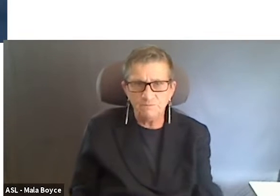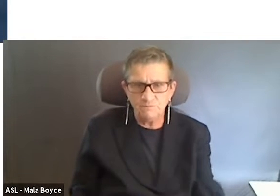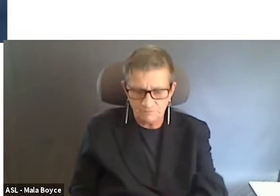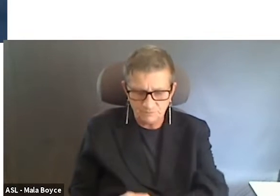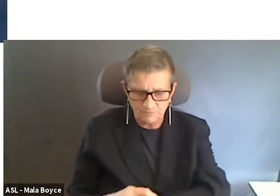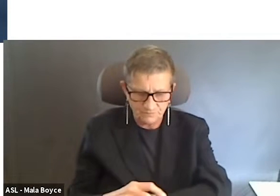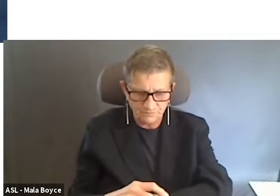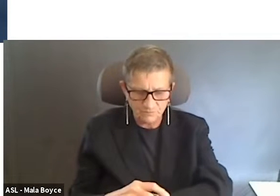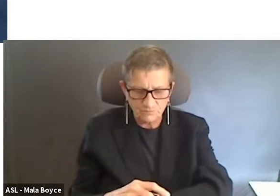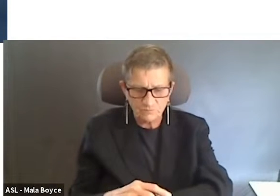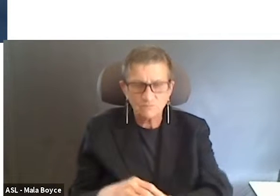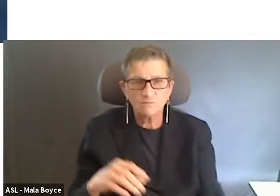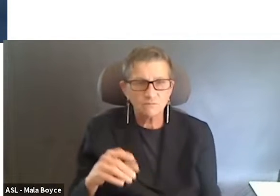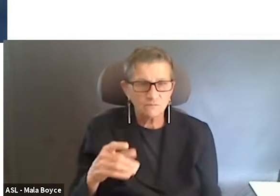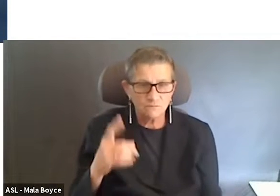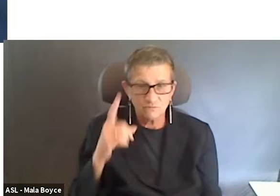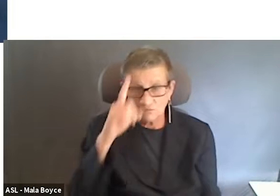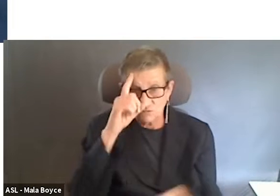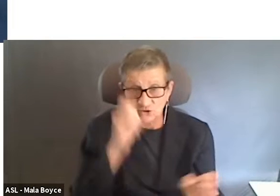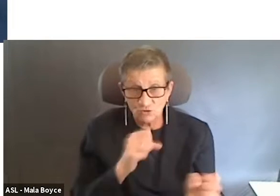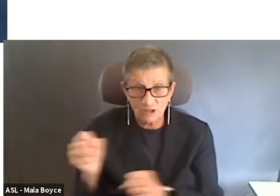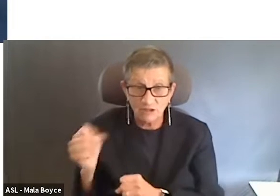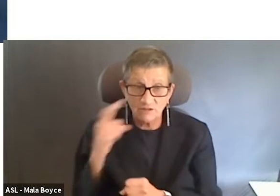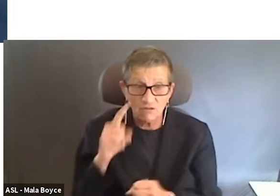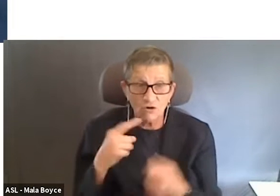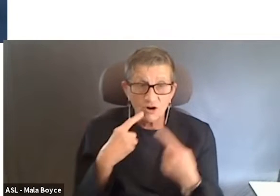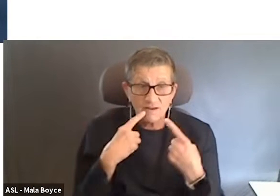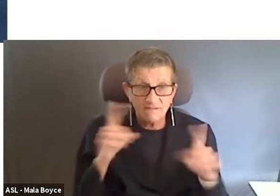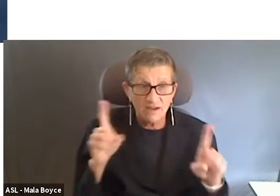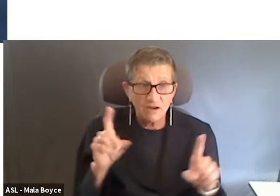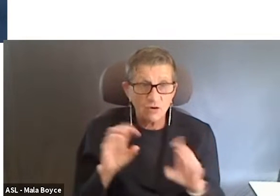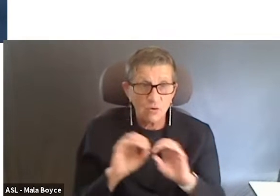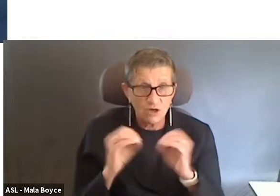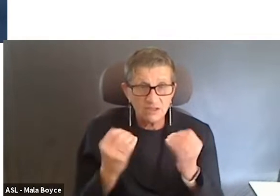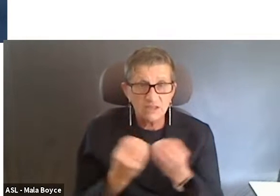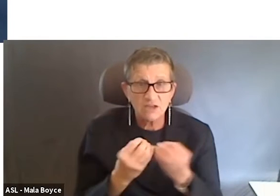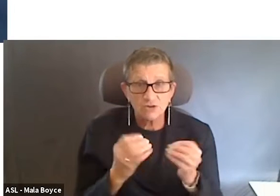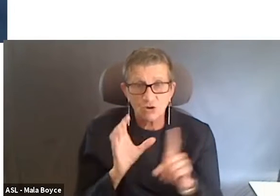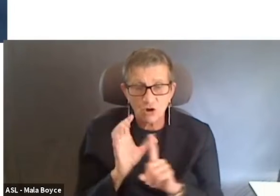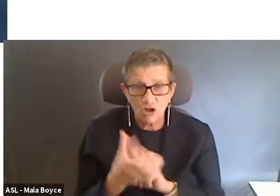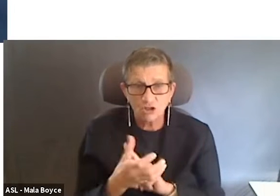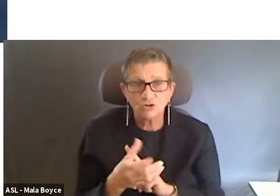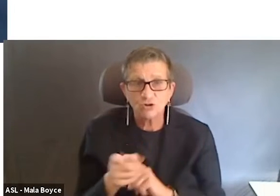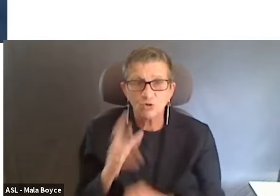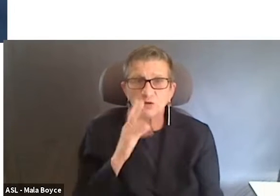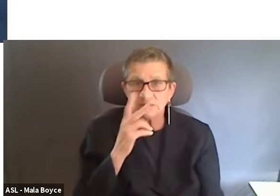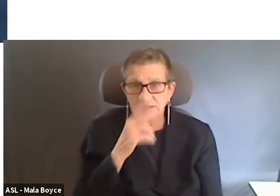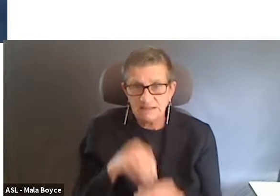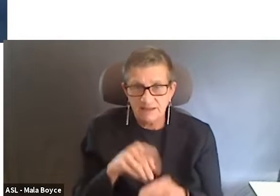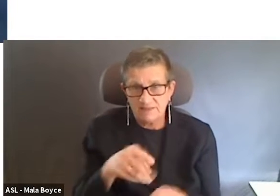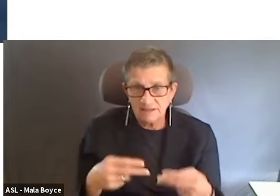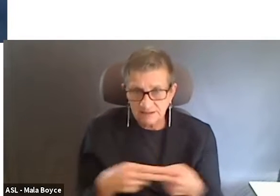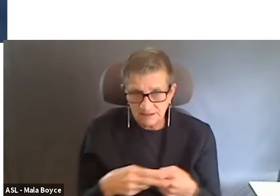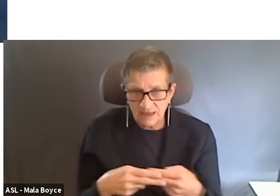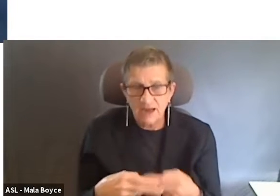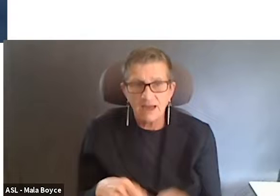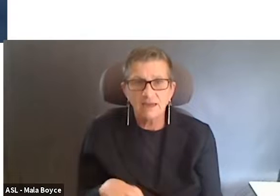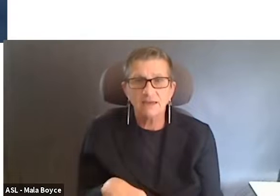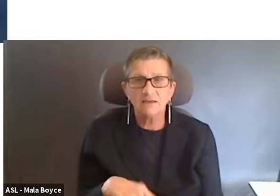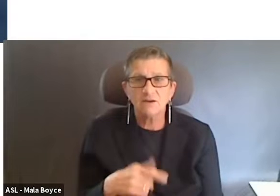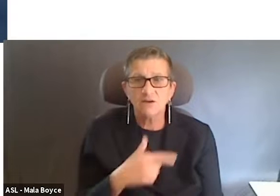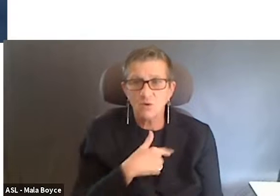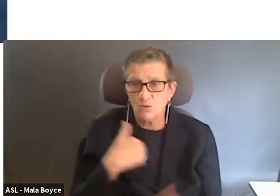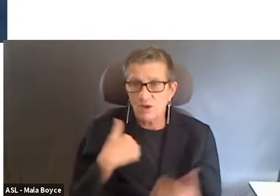Great, thank you. So strategies for assessing organizational culture. So you'll see in this slide image that we